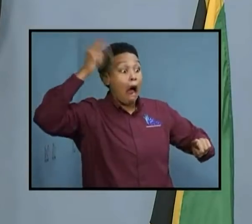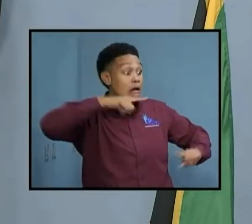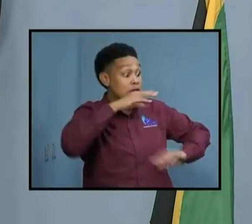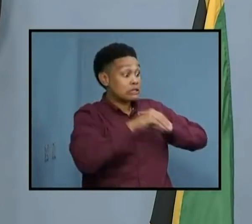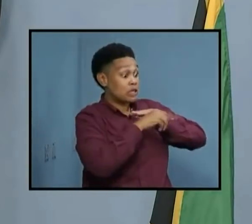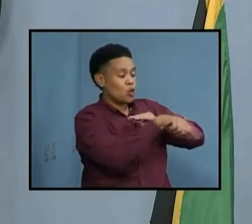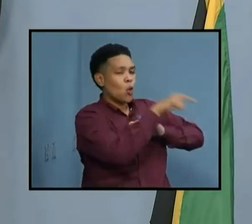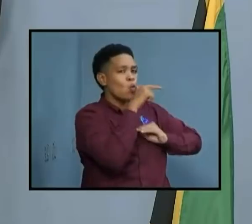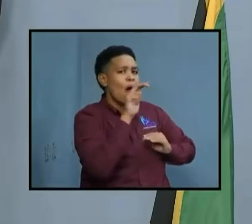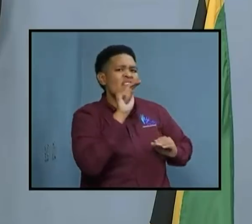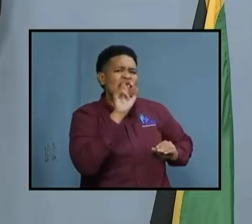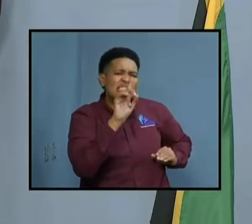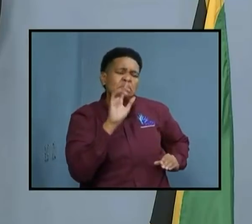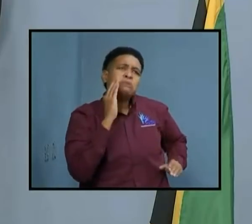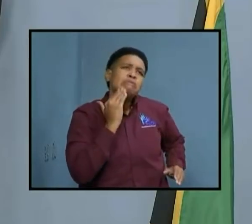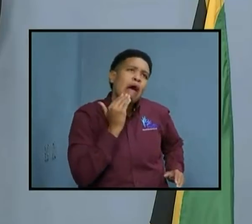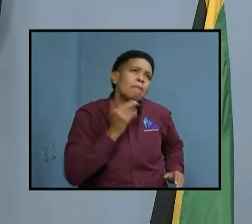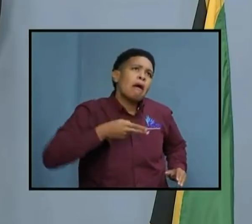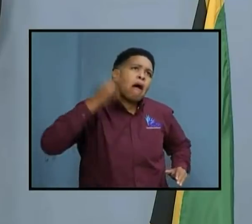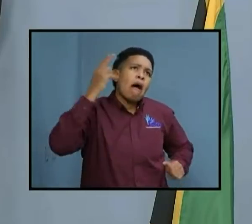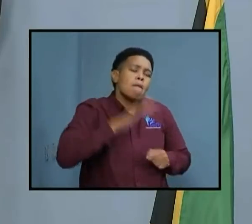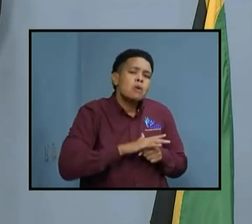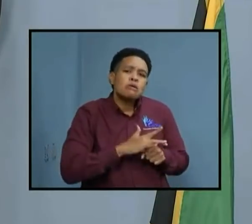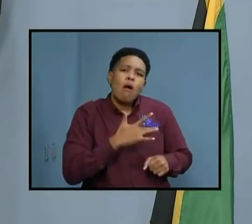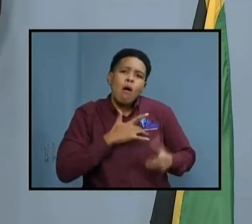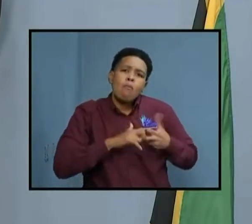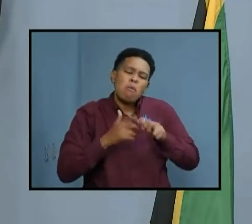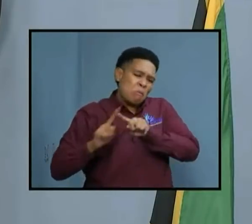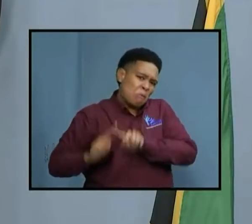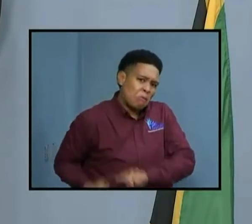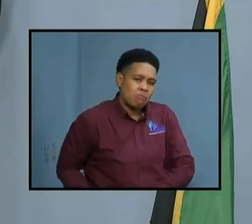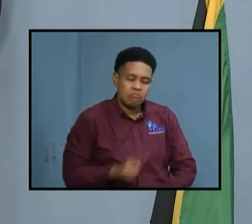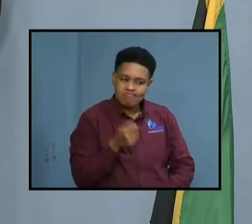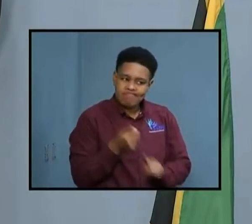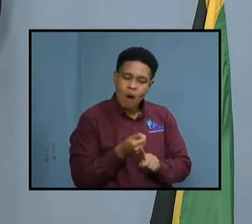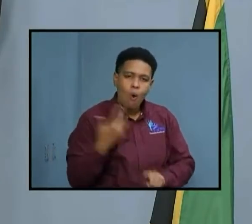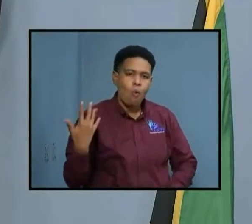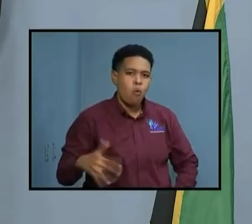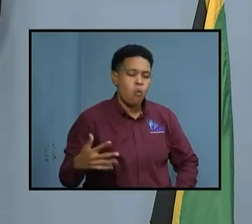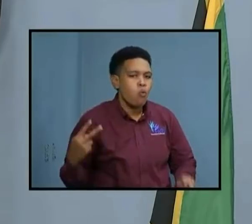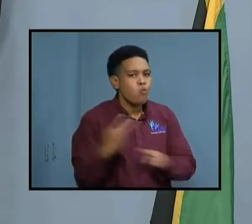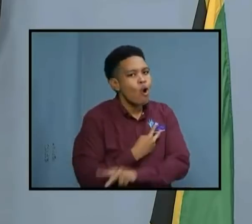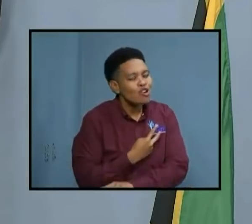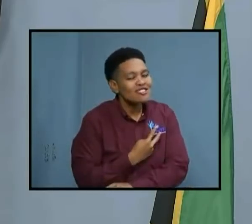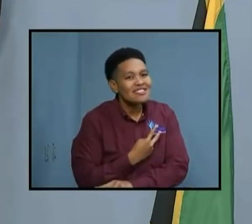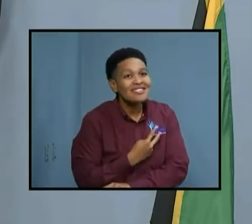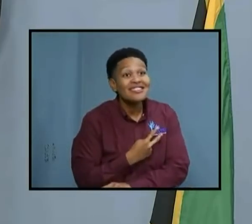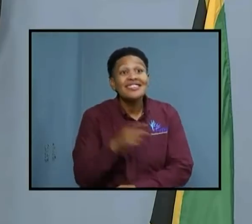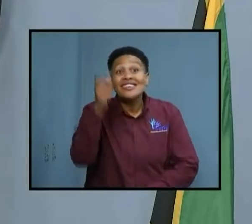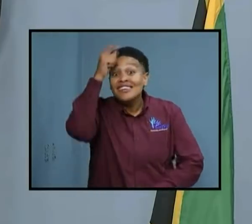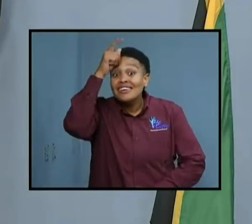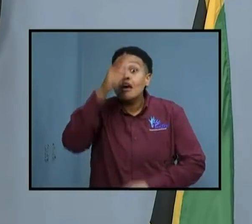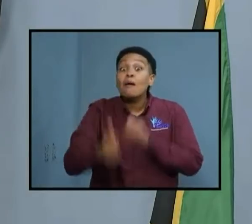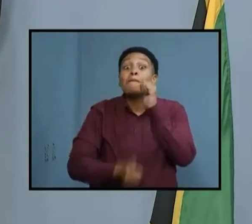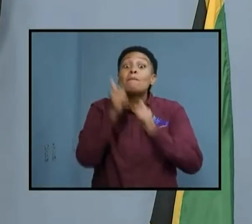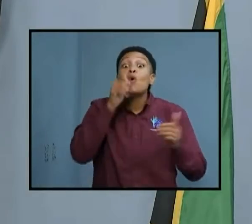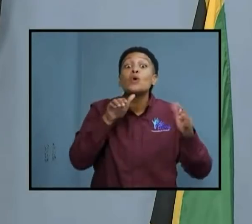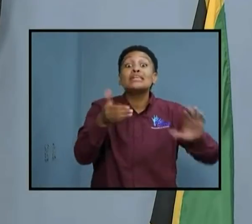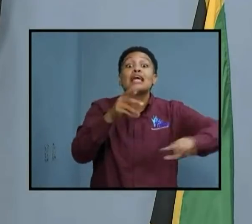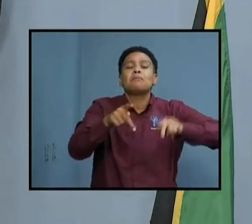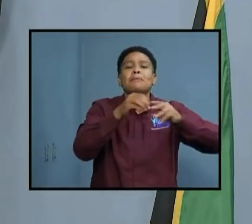comorbidities. Now, most of our deaths are persons in this category, and